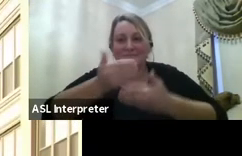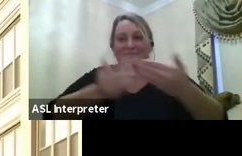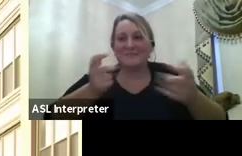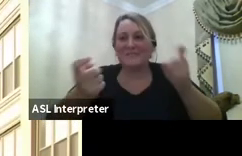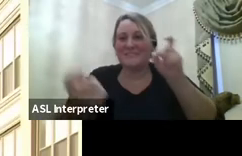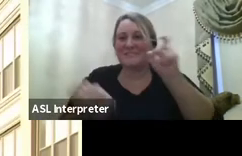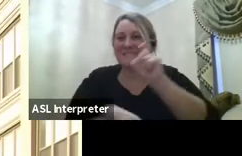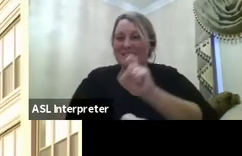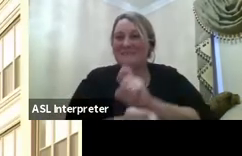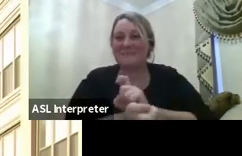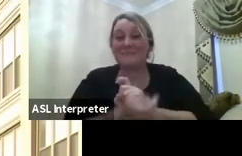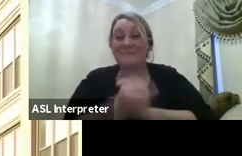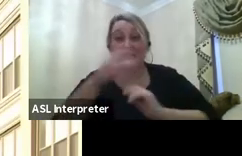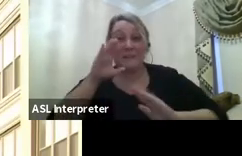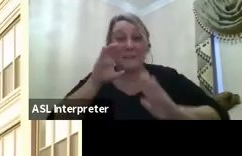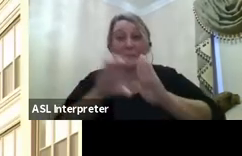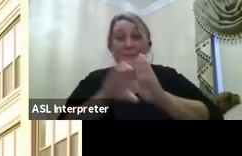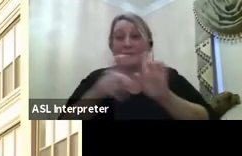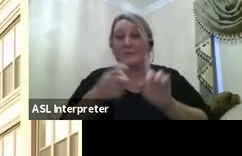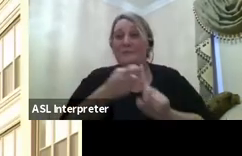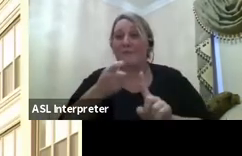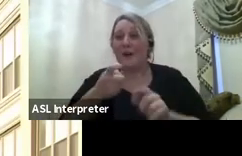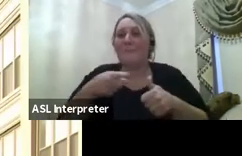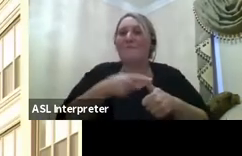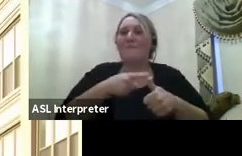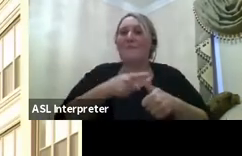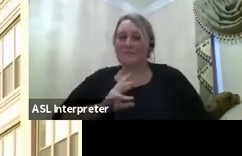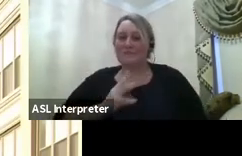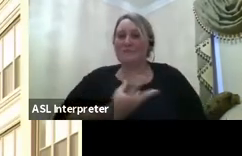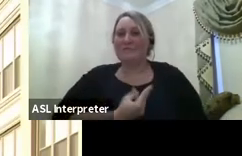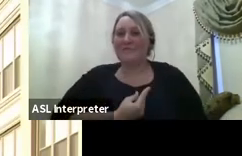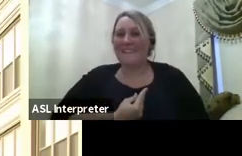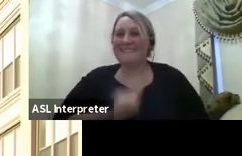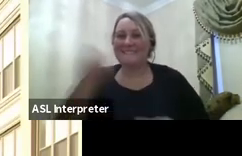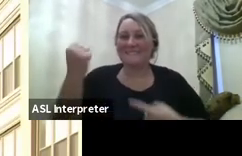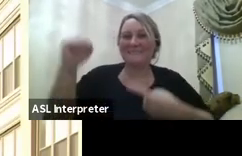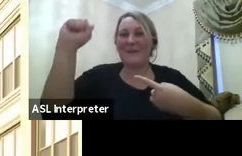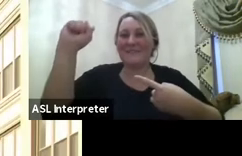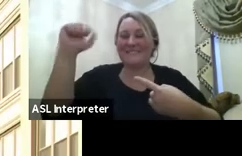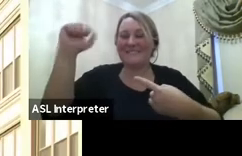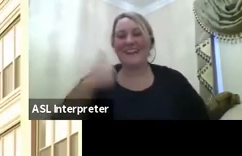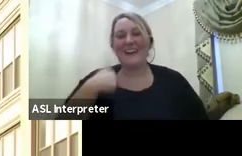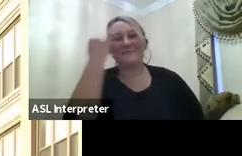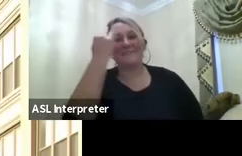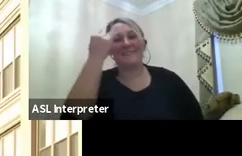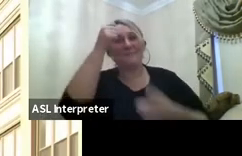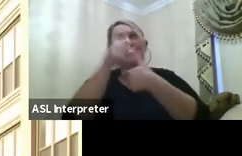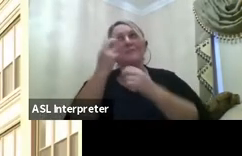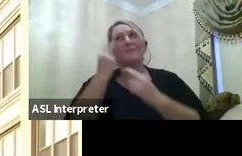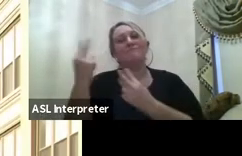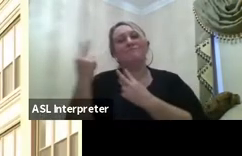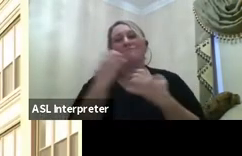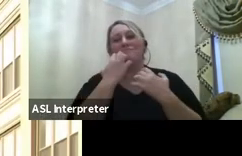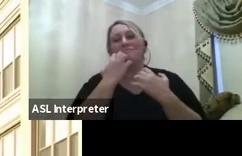Um, which I was thinking so fondly of, uh, which I was at in 2005, um, which was so sweet